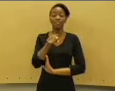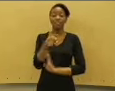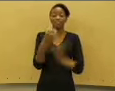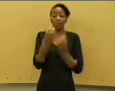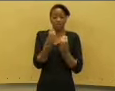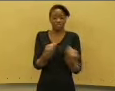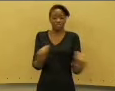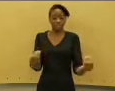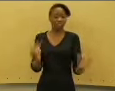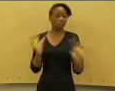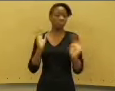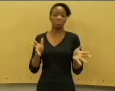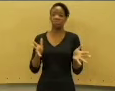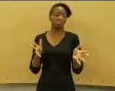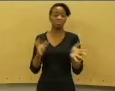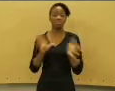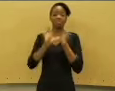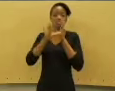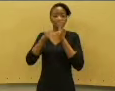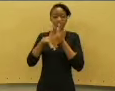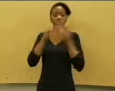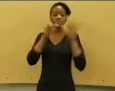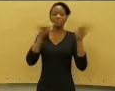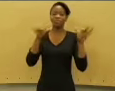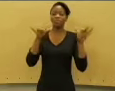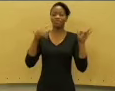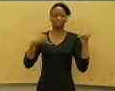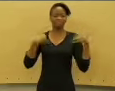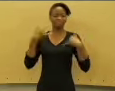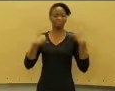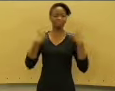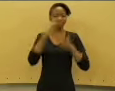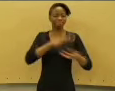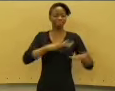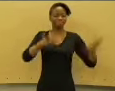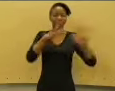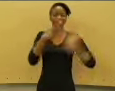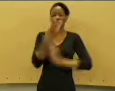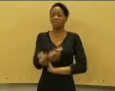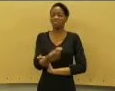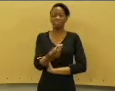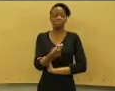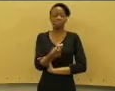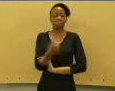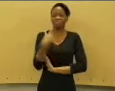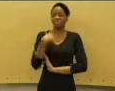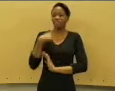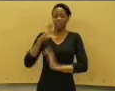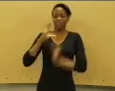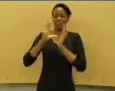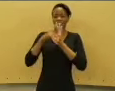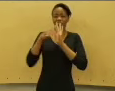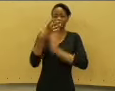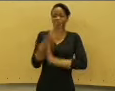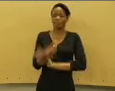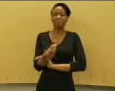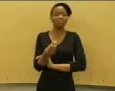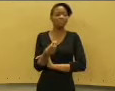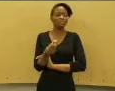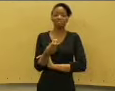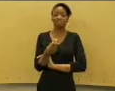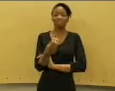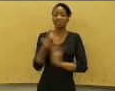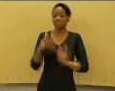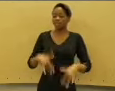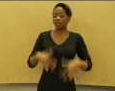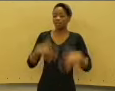disabled people, we don't have pleasure spaces. You can't, as a disabled person, the likelihood of you living on your own is